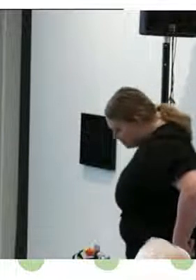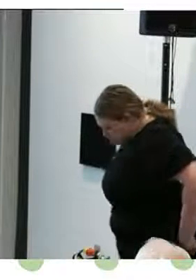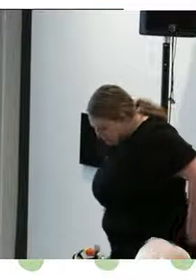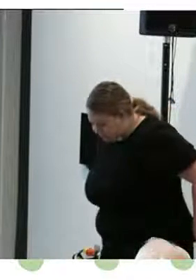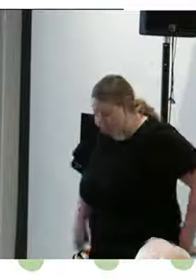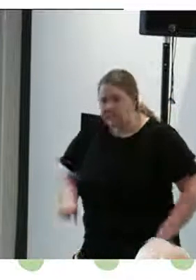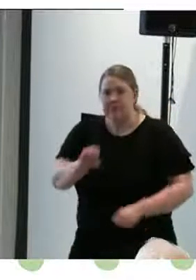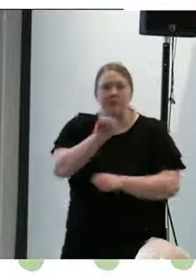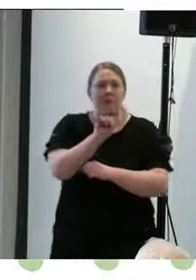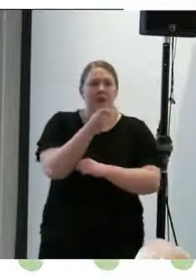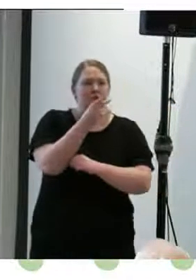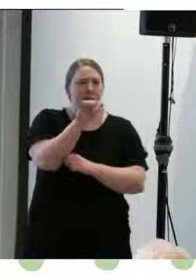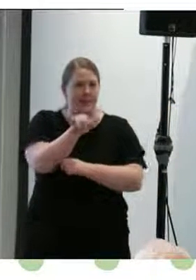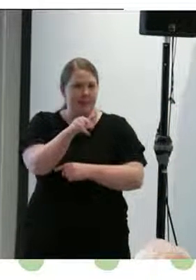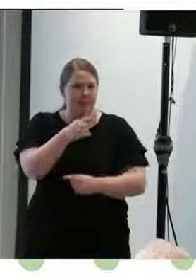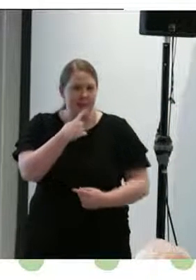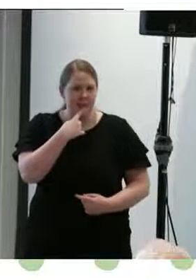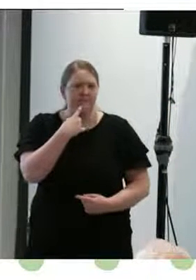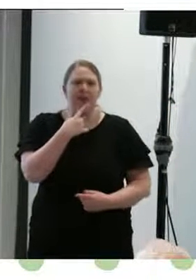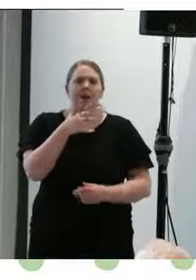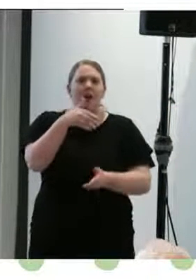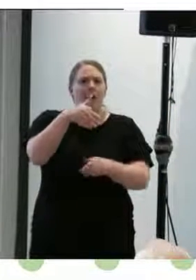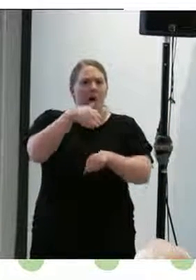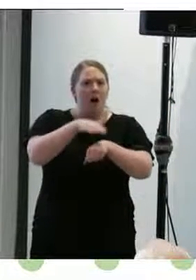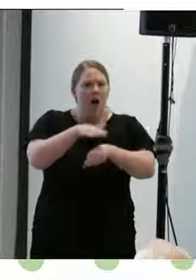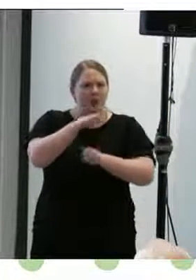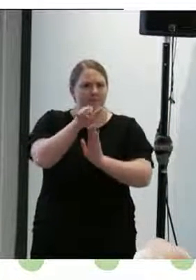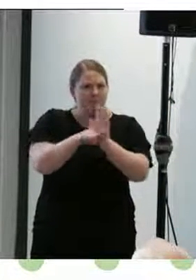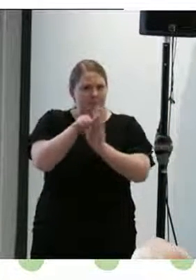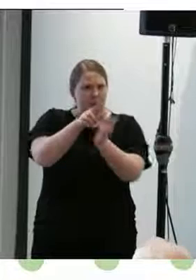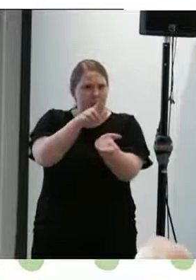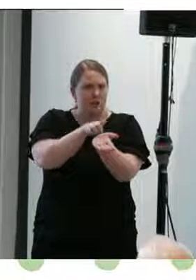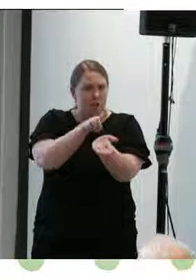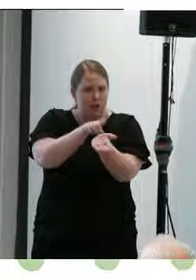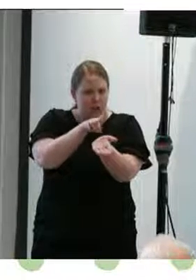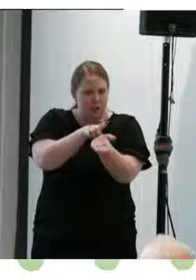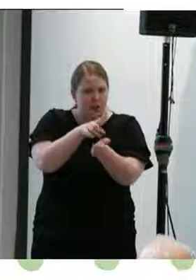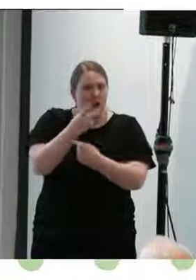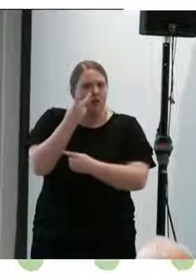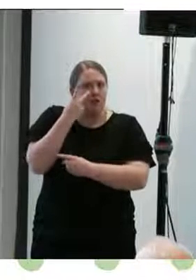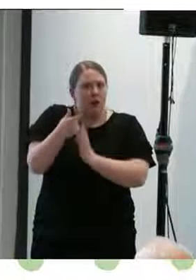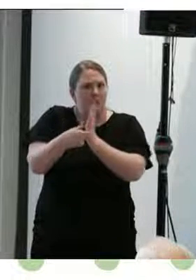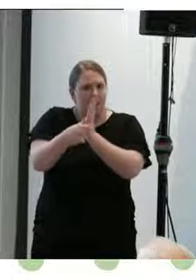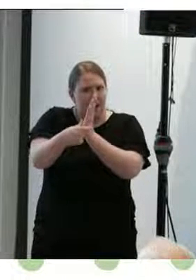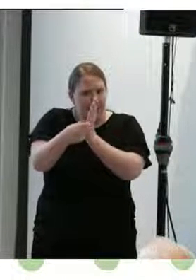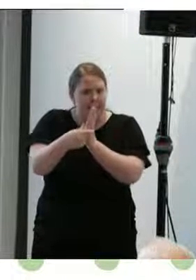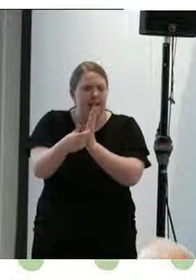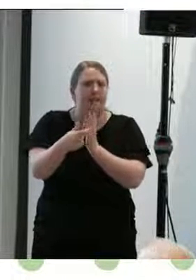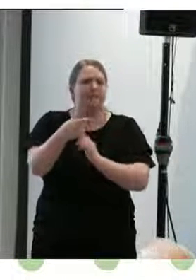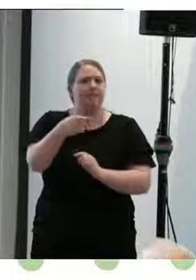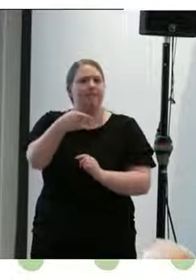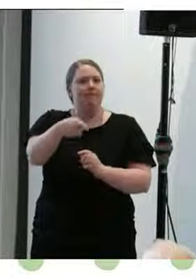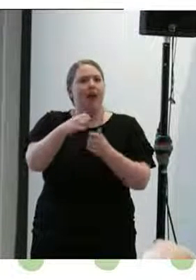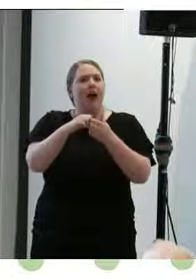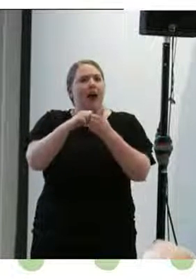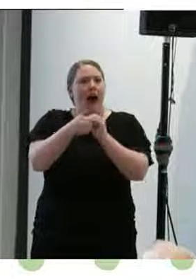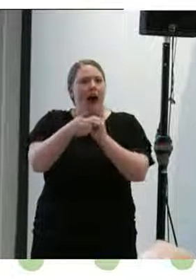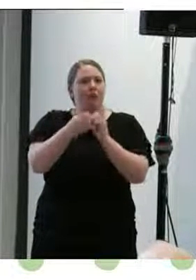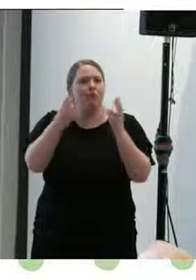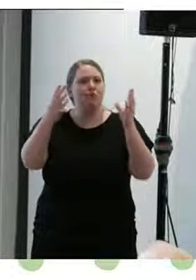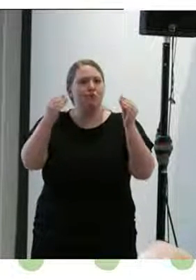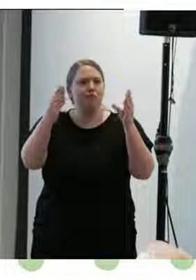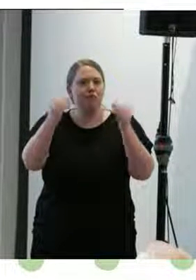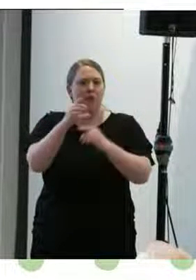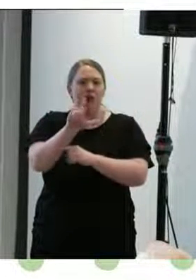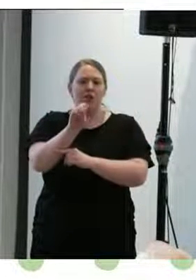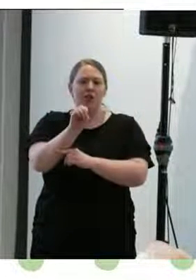Shelley says to me, there's a doctor on YouTube. He was talking about how he'd seen a magazine, and the article was called How Do Lobsters Grow? And it